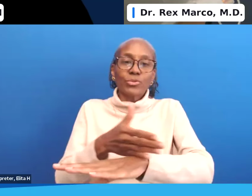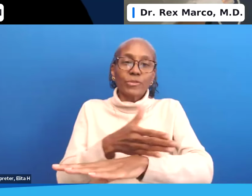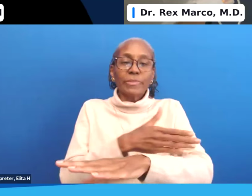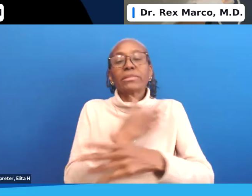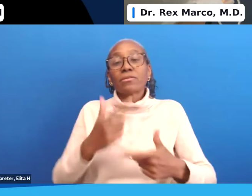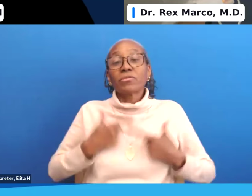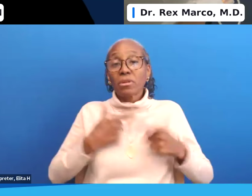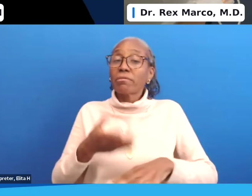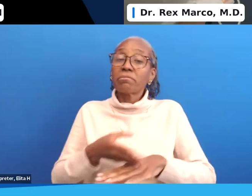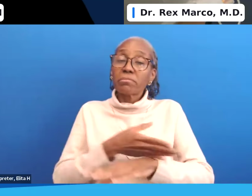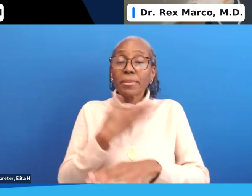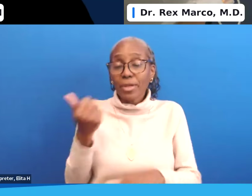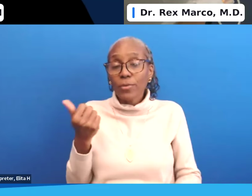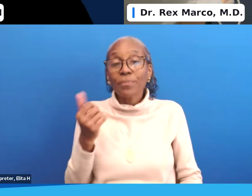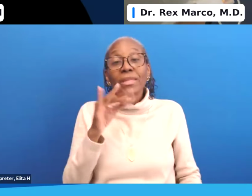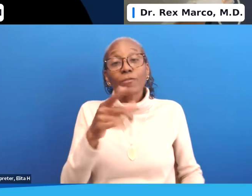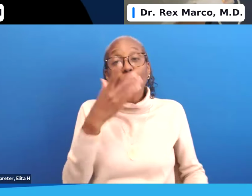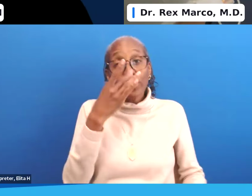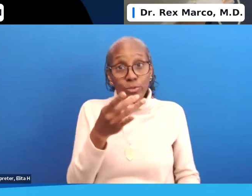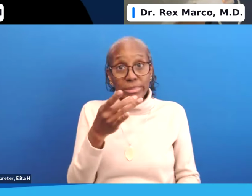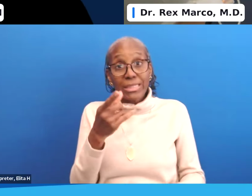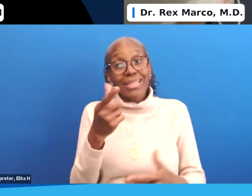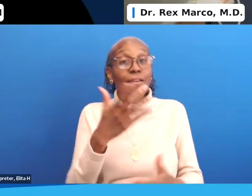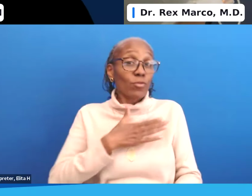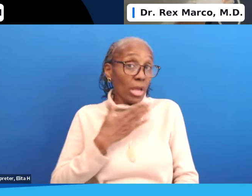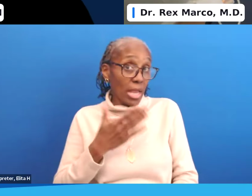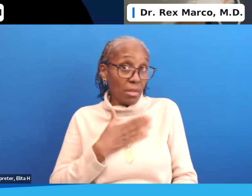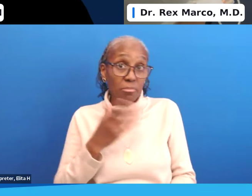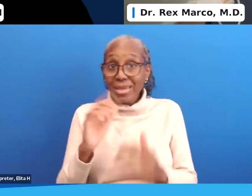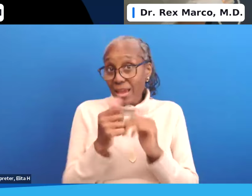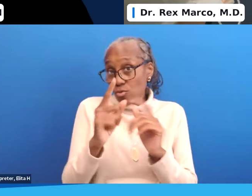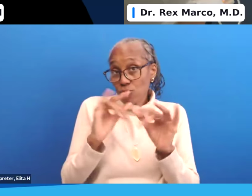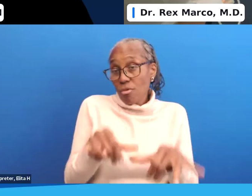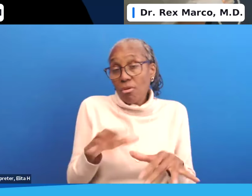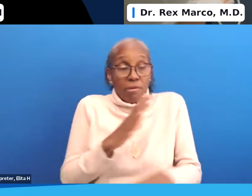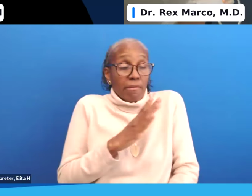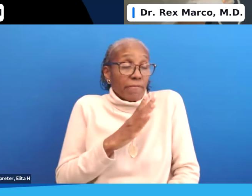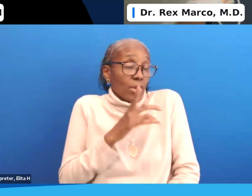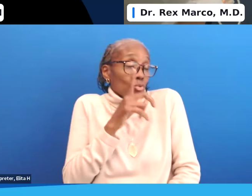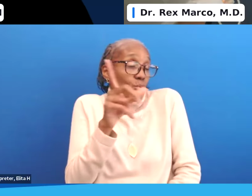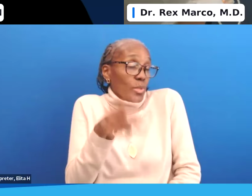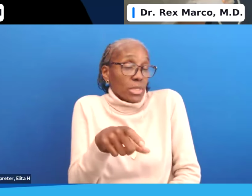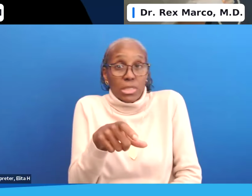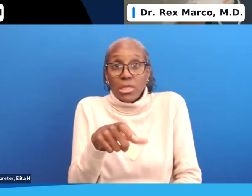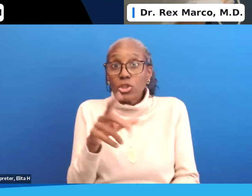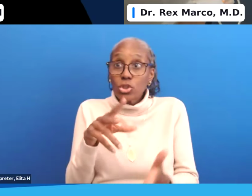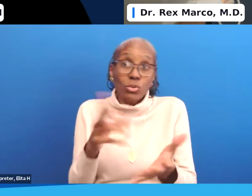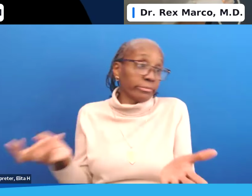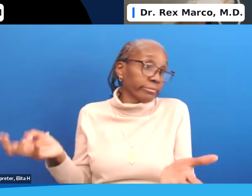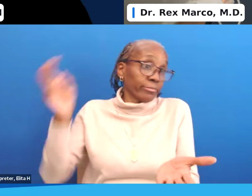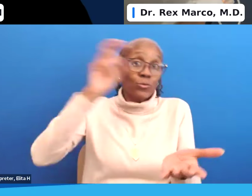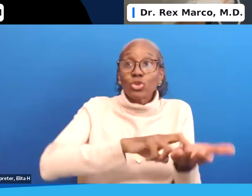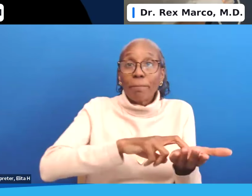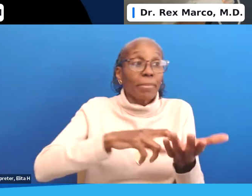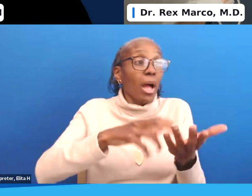life better. If you're interested, if you're happy the way you are, that's fine too. You don't need to, jump on the